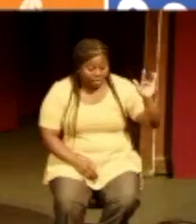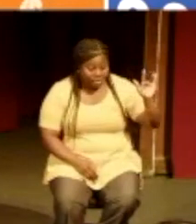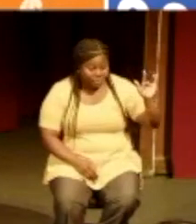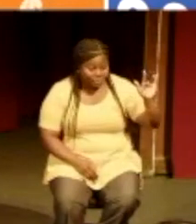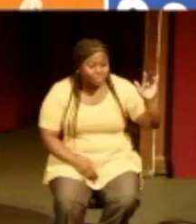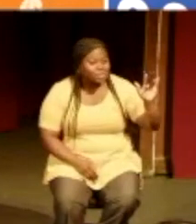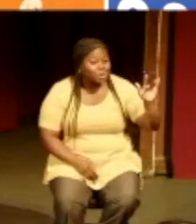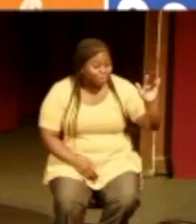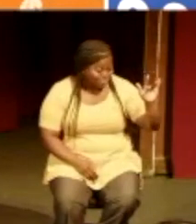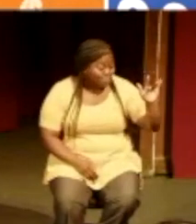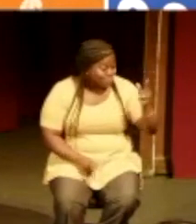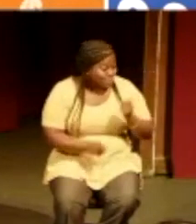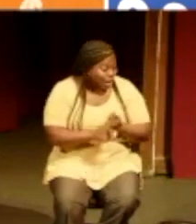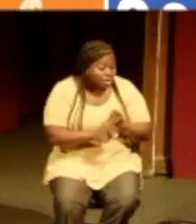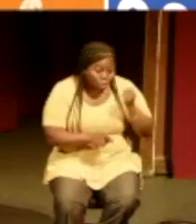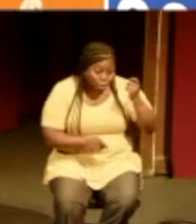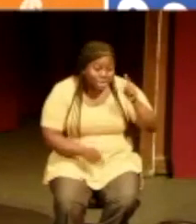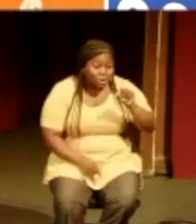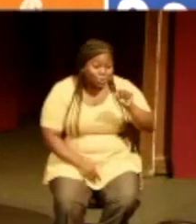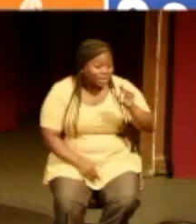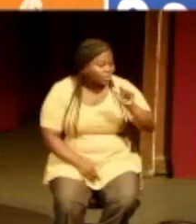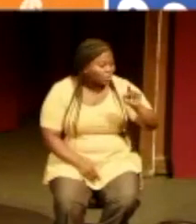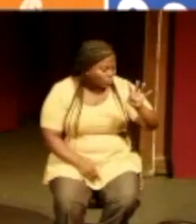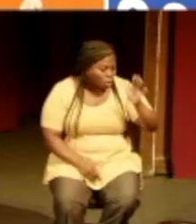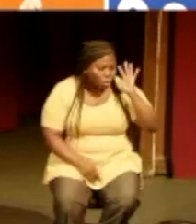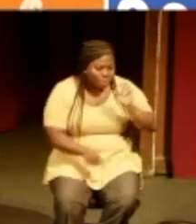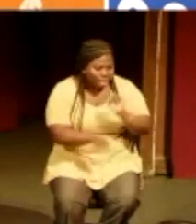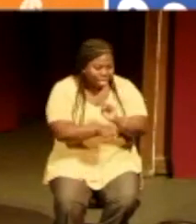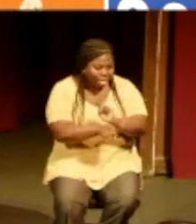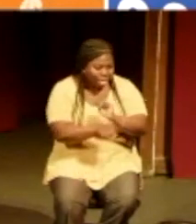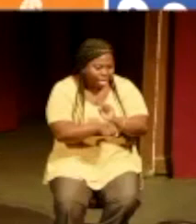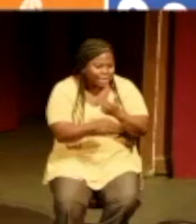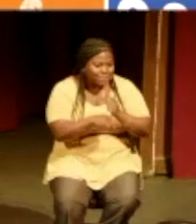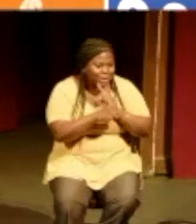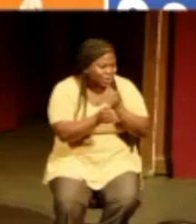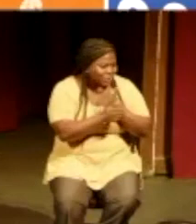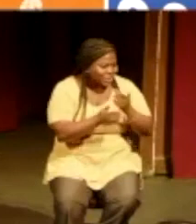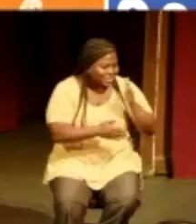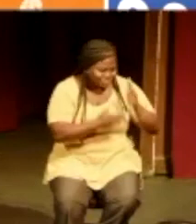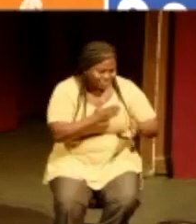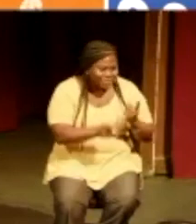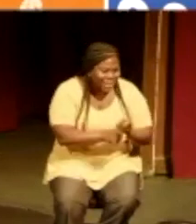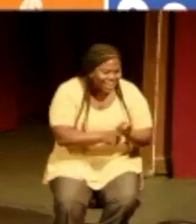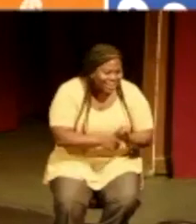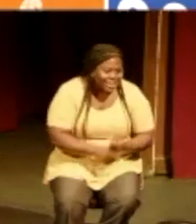2024? Working really, really hard. And so if you were thinking about retiring in